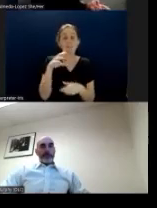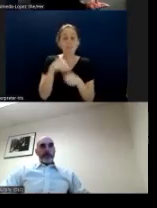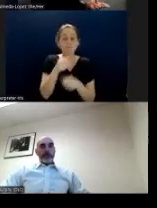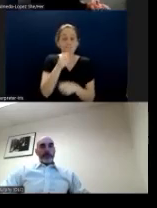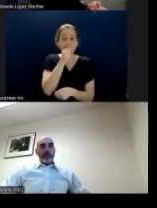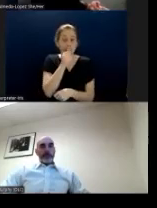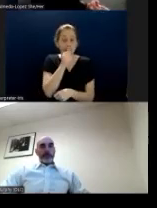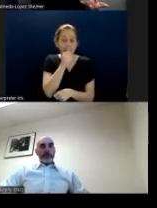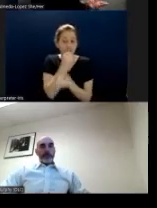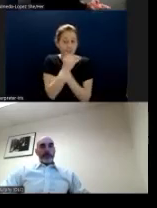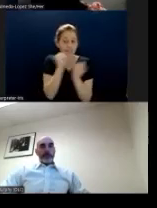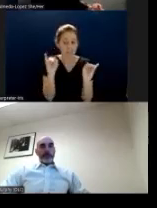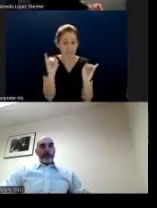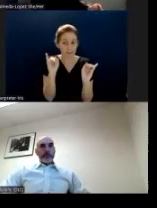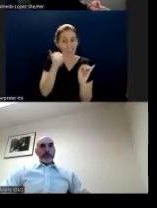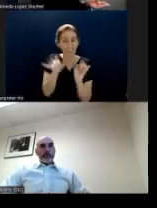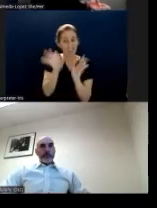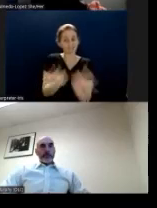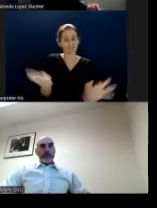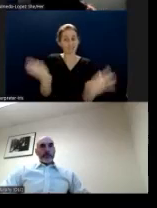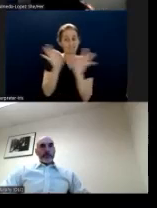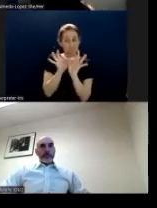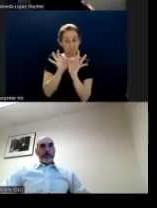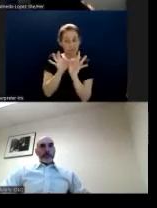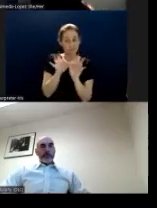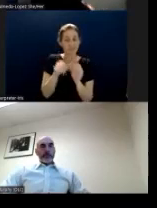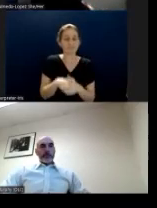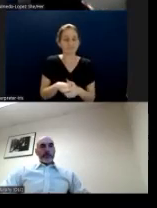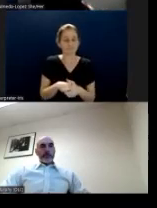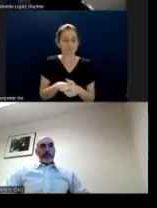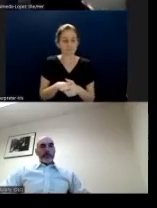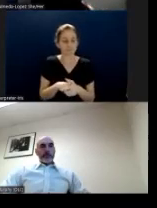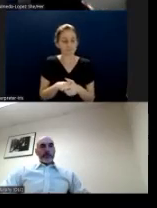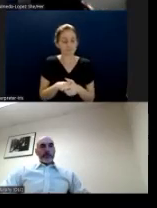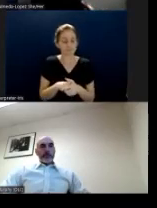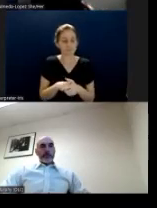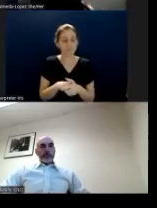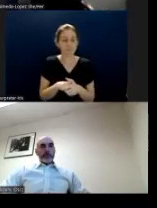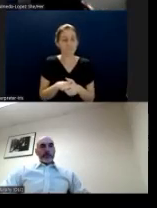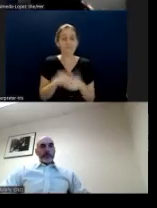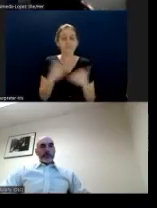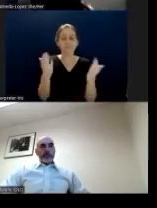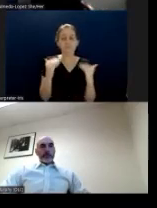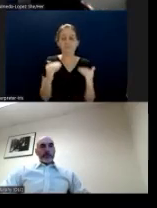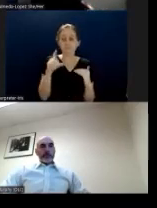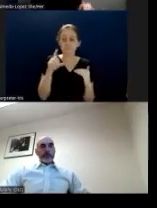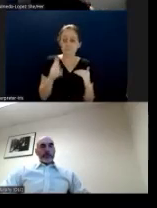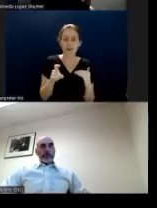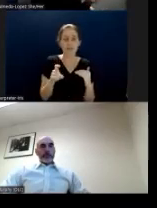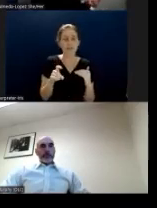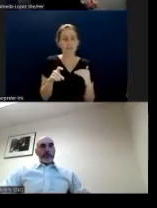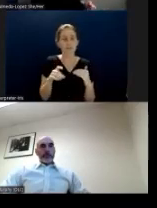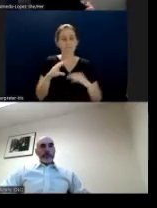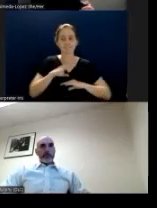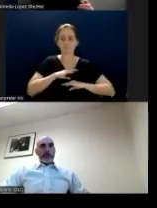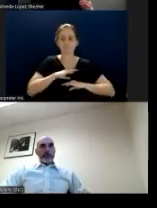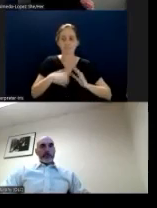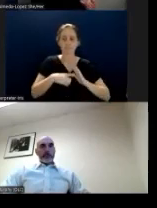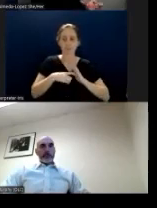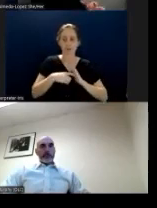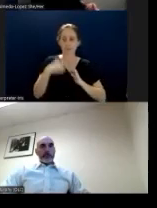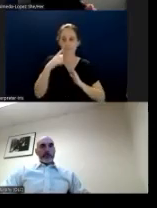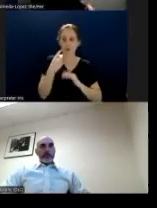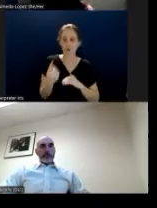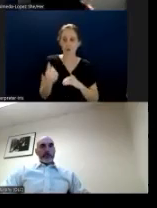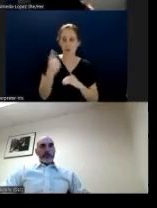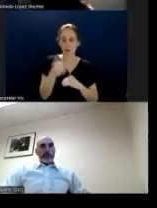and independence, that's important, as for all other voters. And then it has to satisfy a requirement for at least